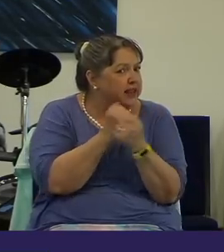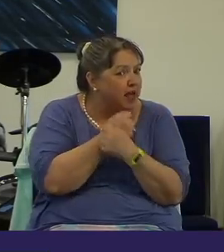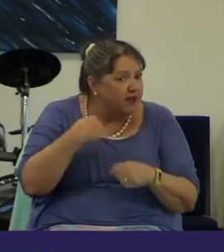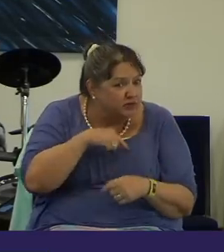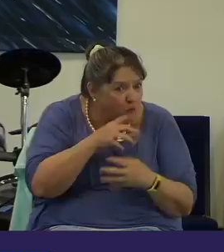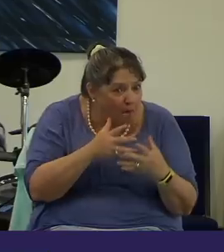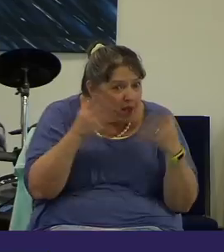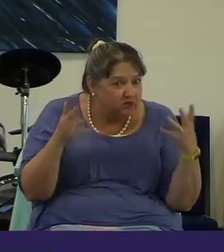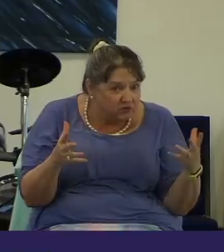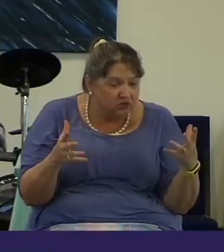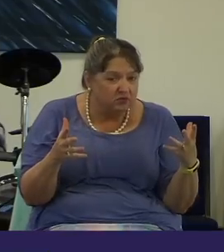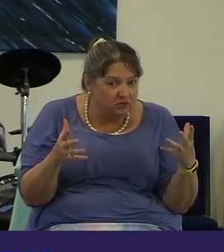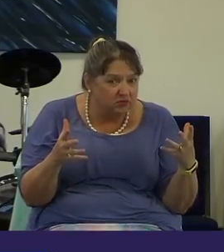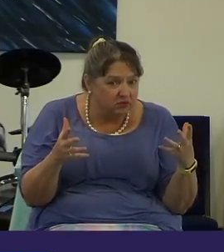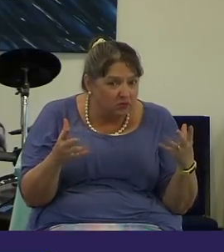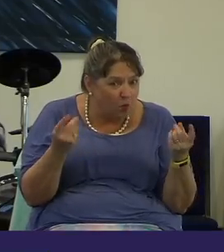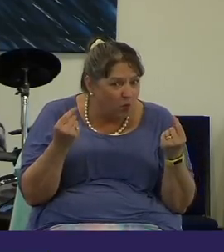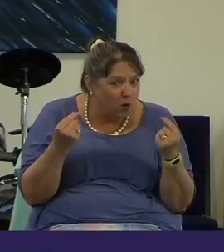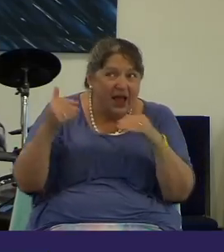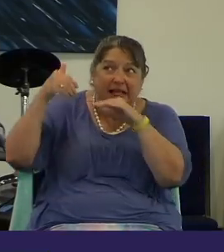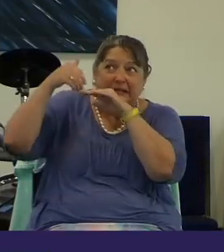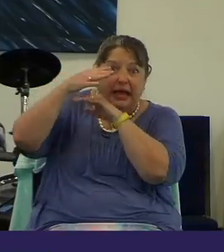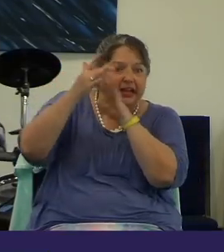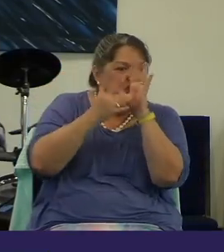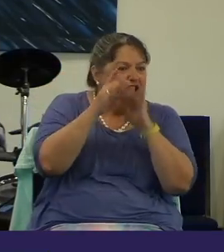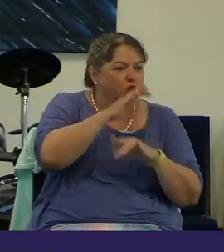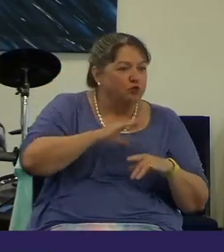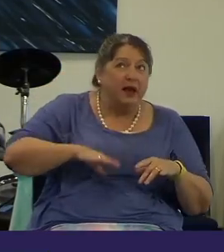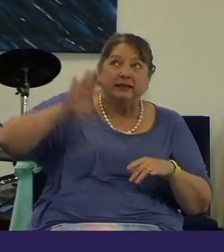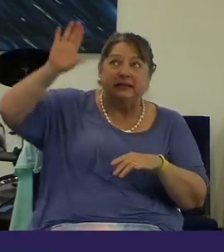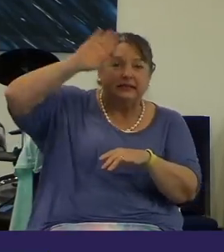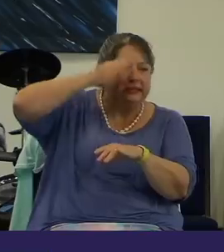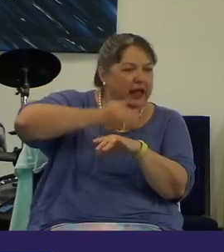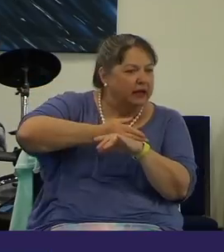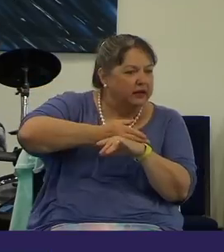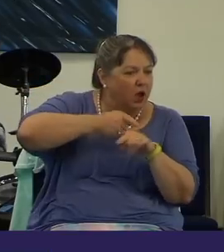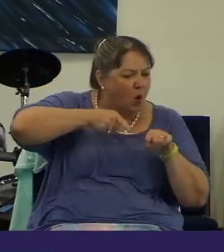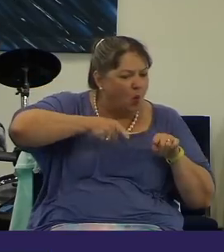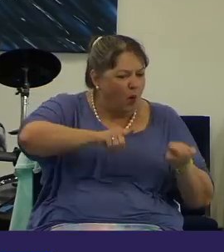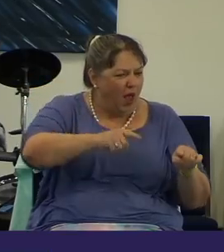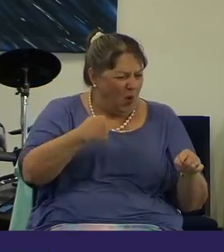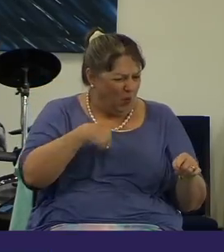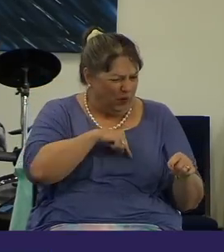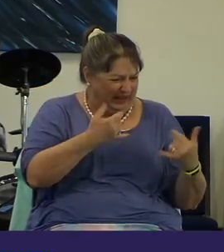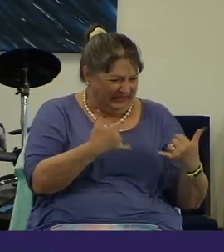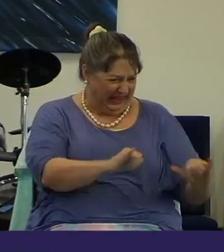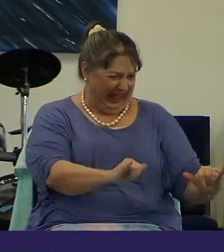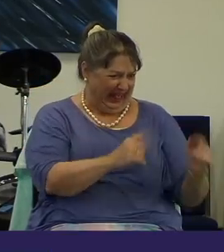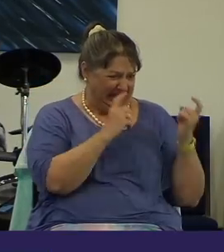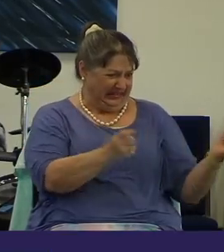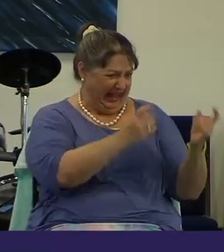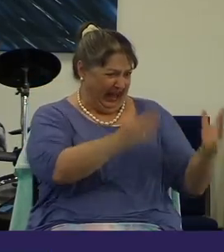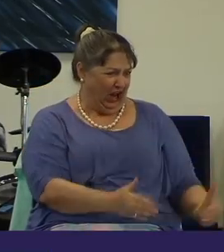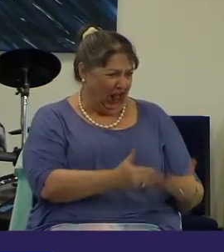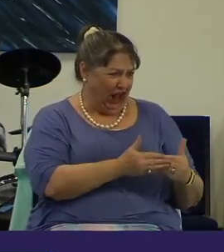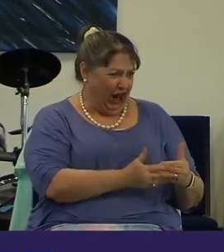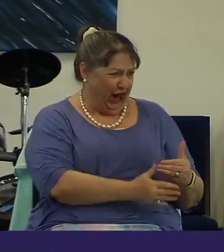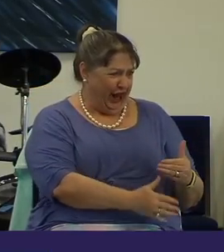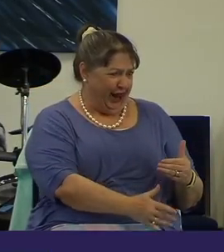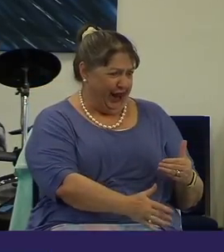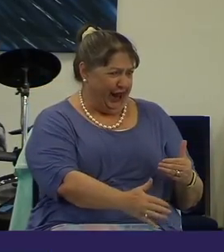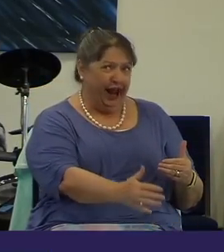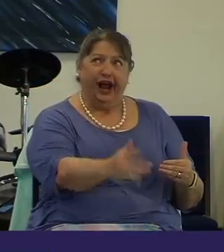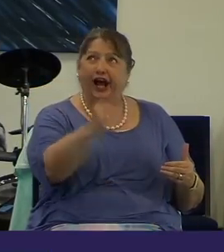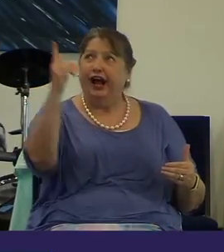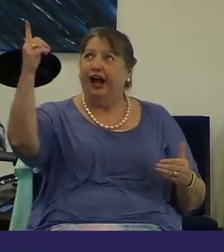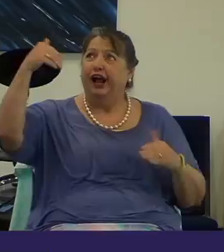much, by sending Christ Jesus, his son, while we were still sinning, while we were still